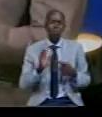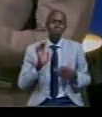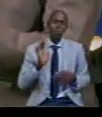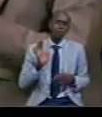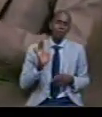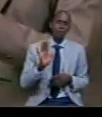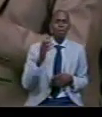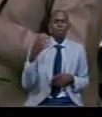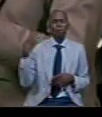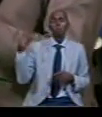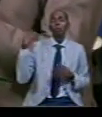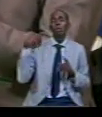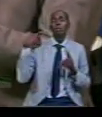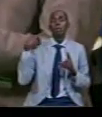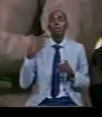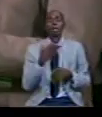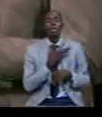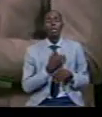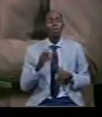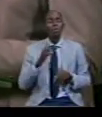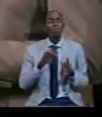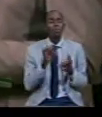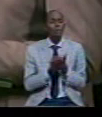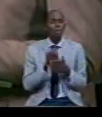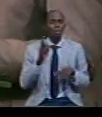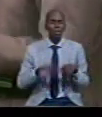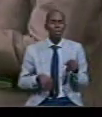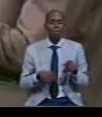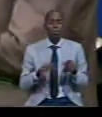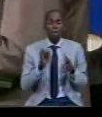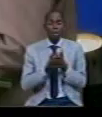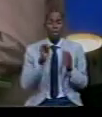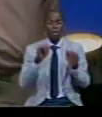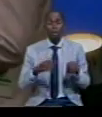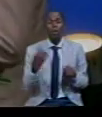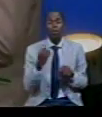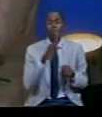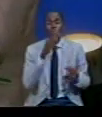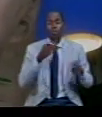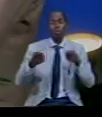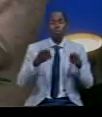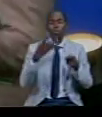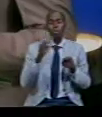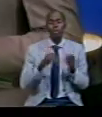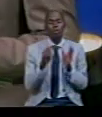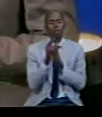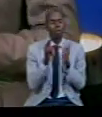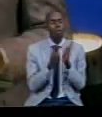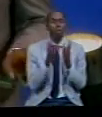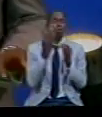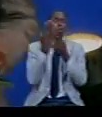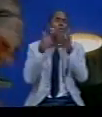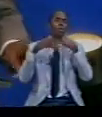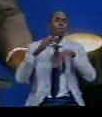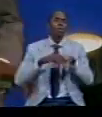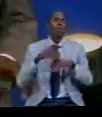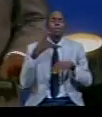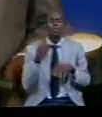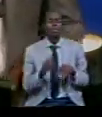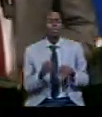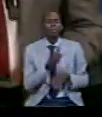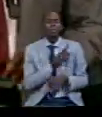now be controlled by the rules and regulations of heaven, the kingdom of people that have been completely transformed, purified,